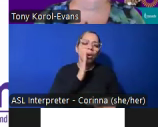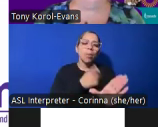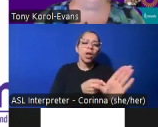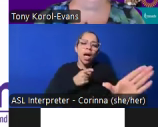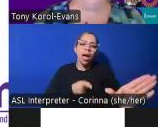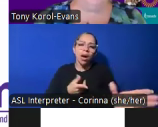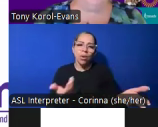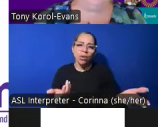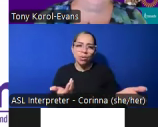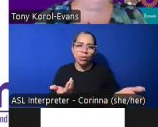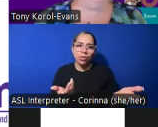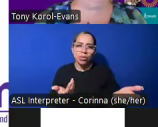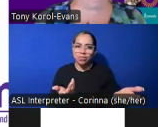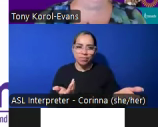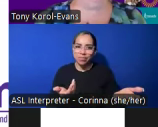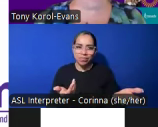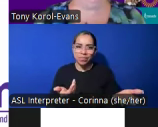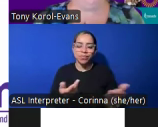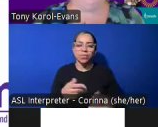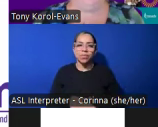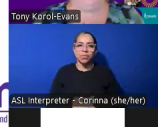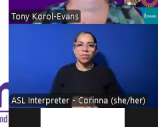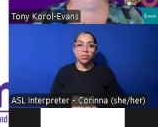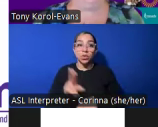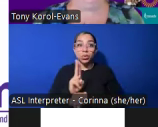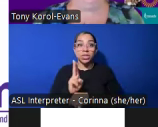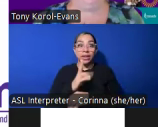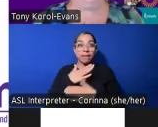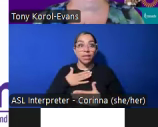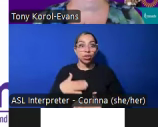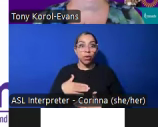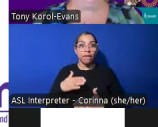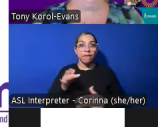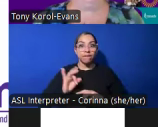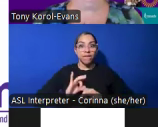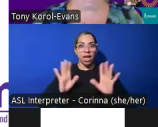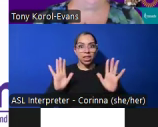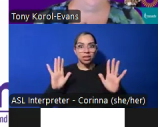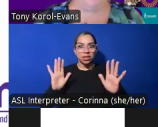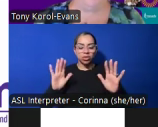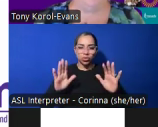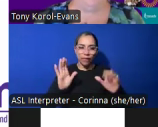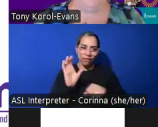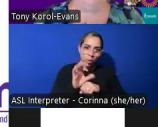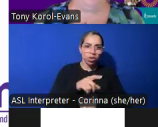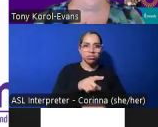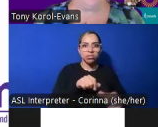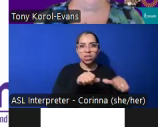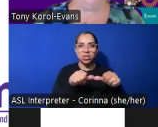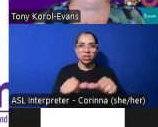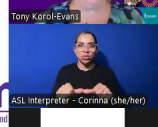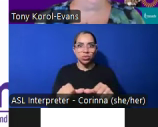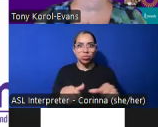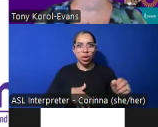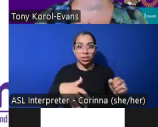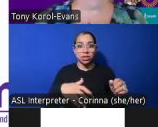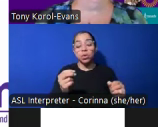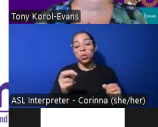right? Using physical violence to force someone to continue a pregnancy or have an abortion,